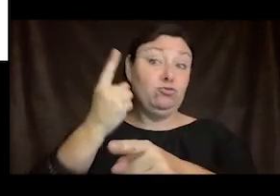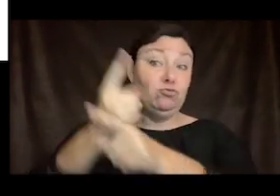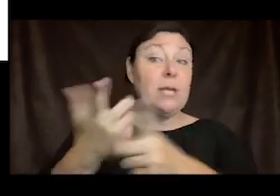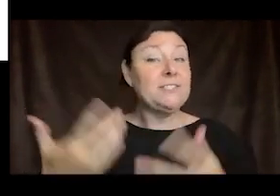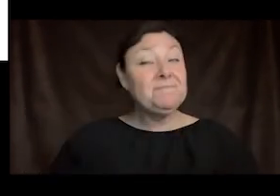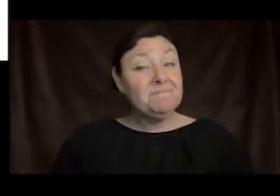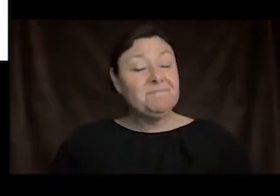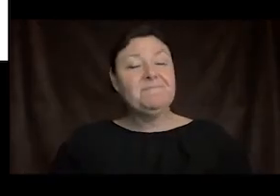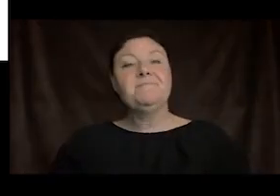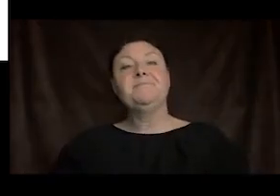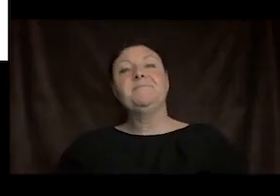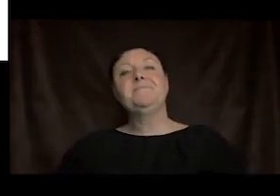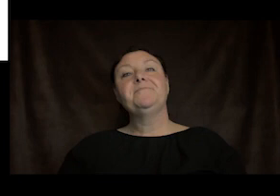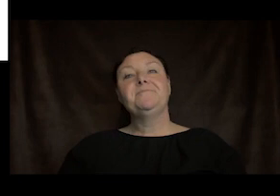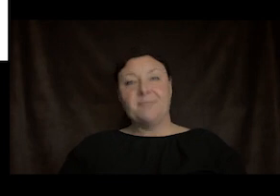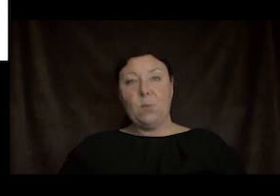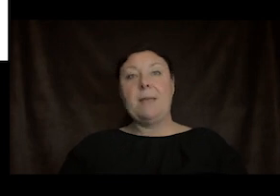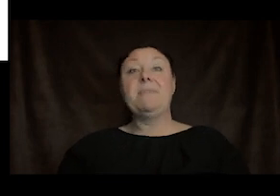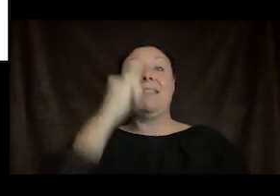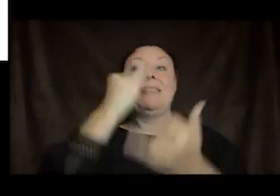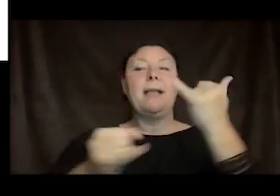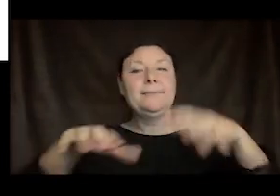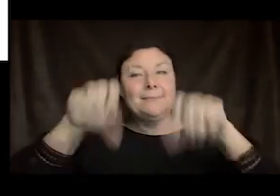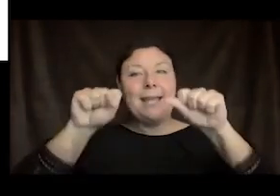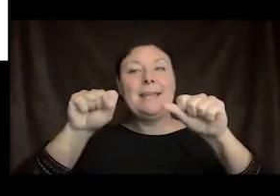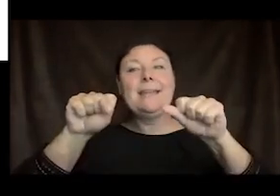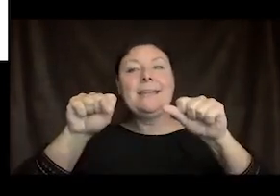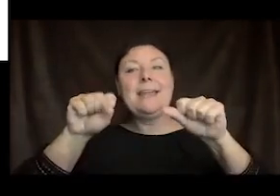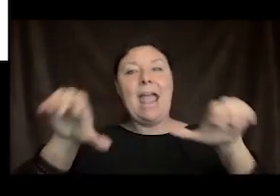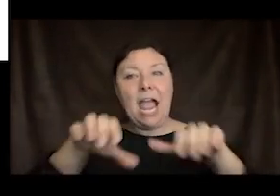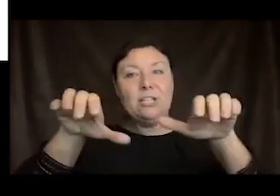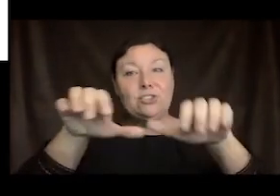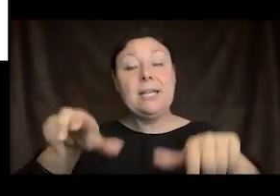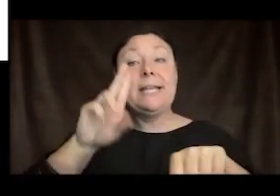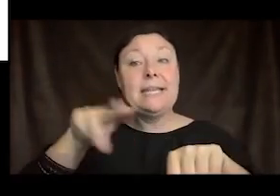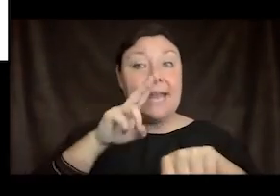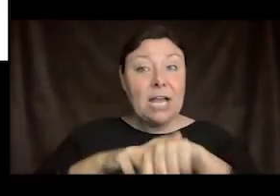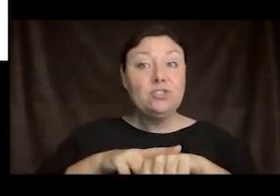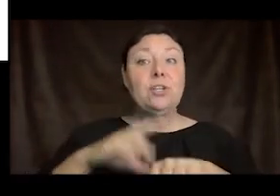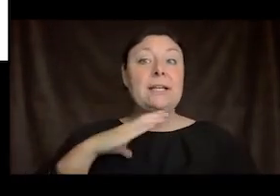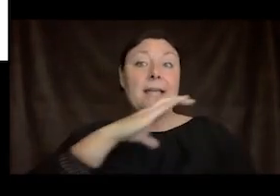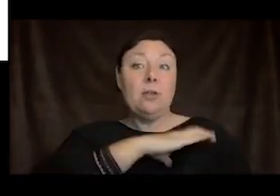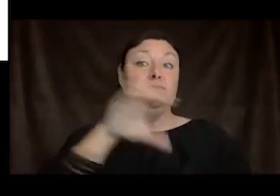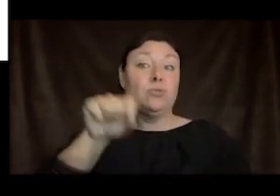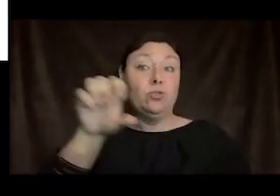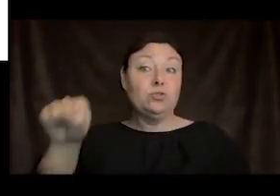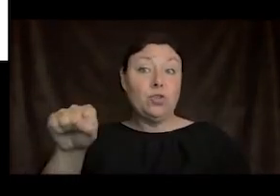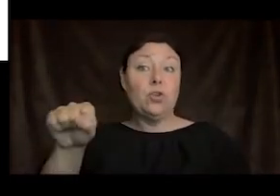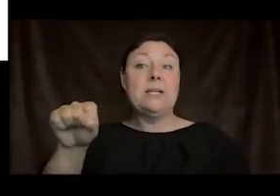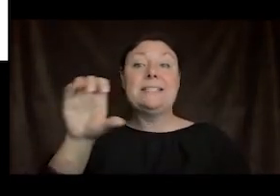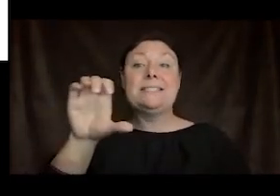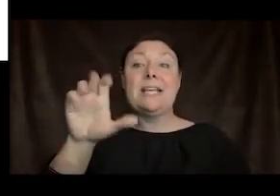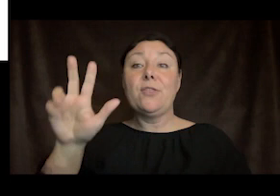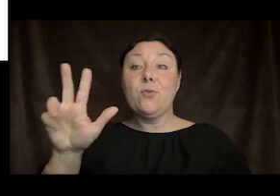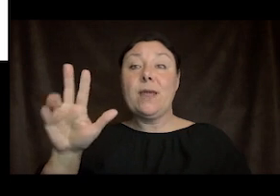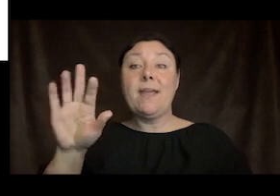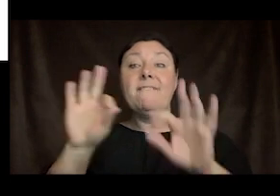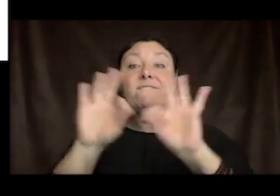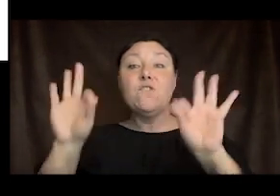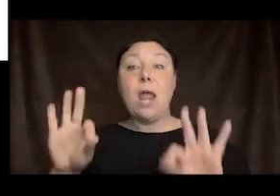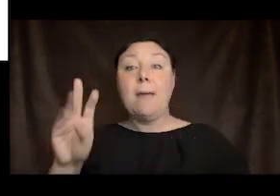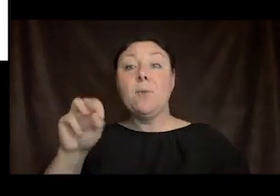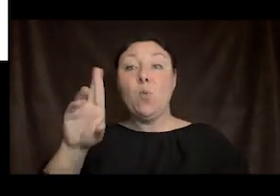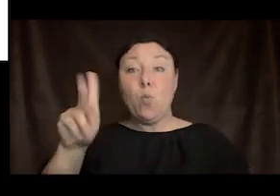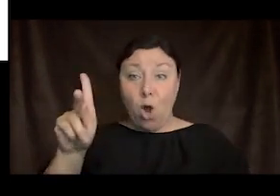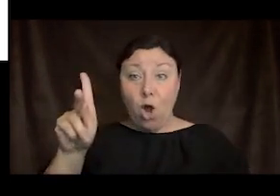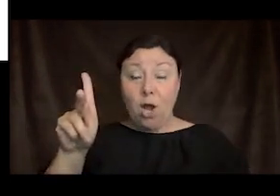Which takes me to my last one, taking action. The National Council for the Social Studies C3 Framework Inquiry